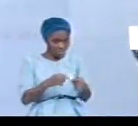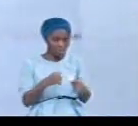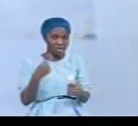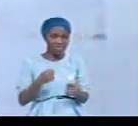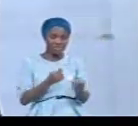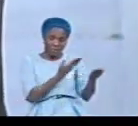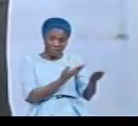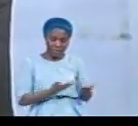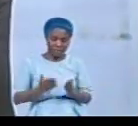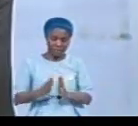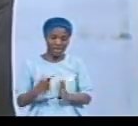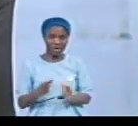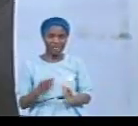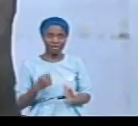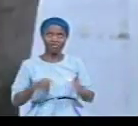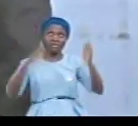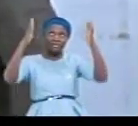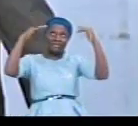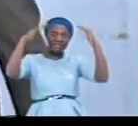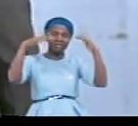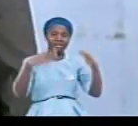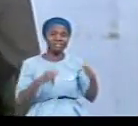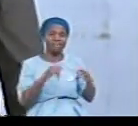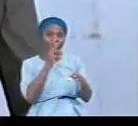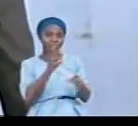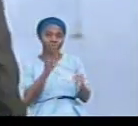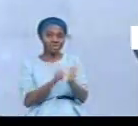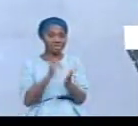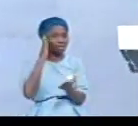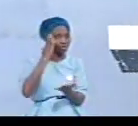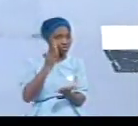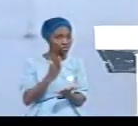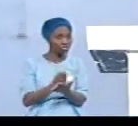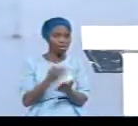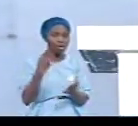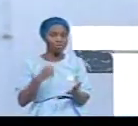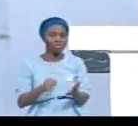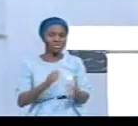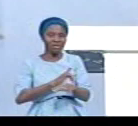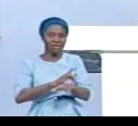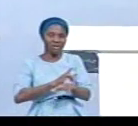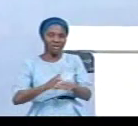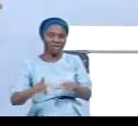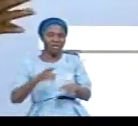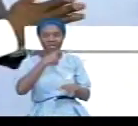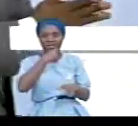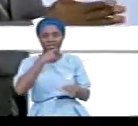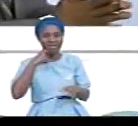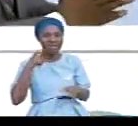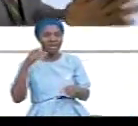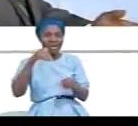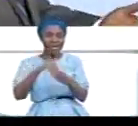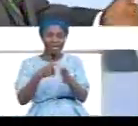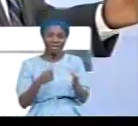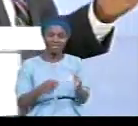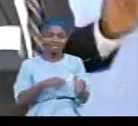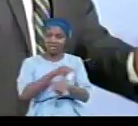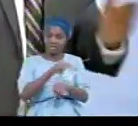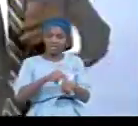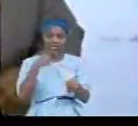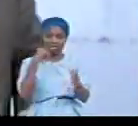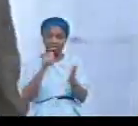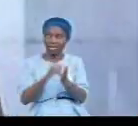that will stall the famine in the nation. It says, he that will come, will